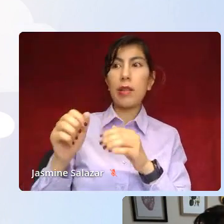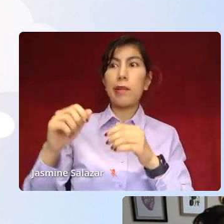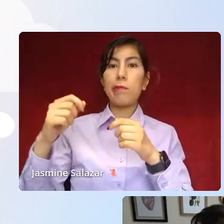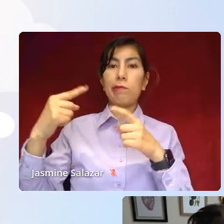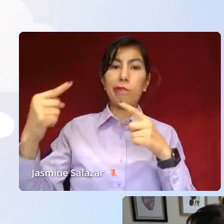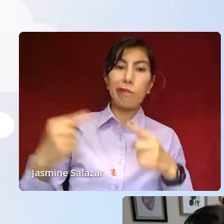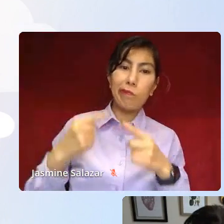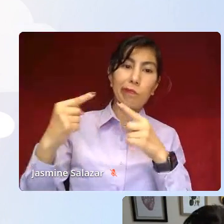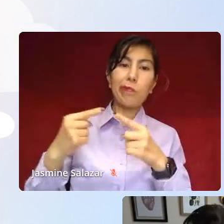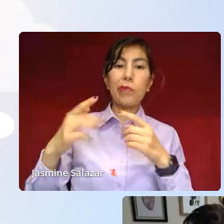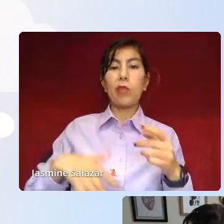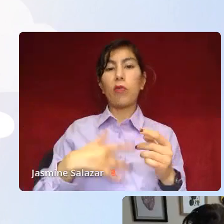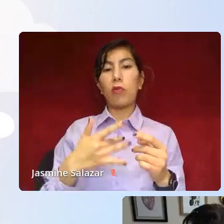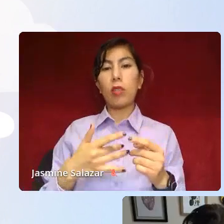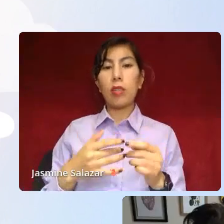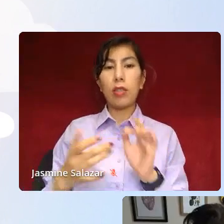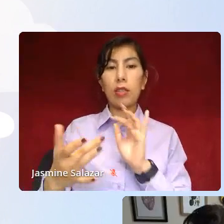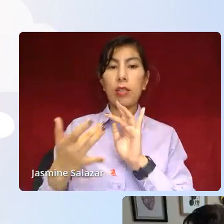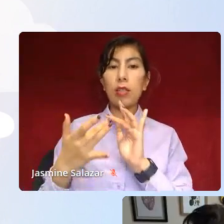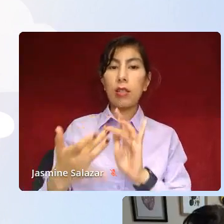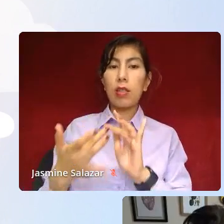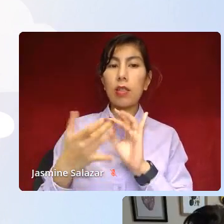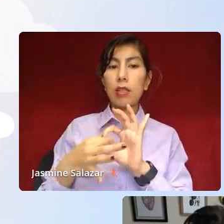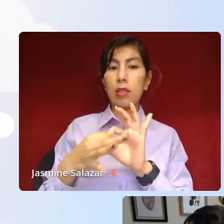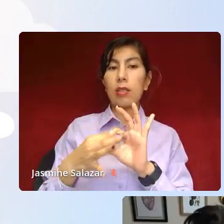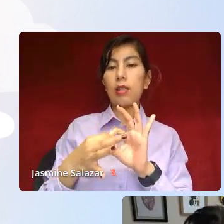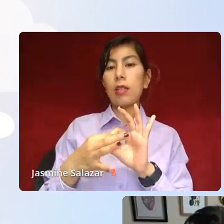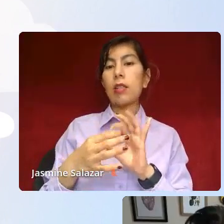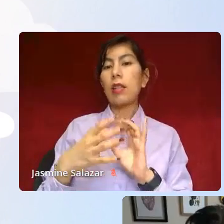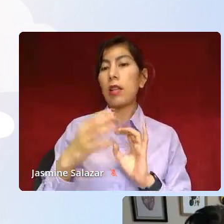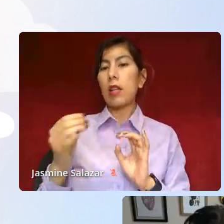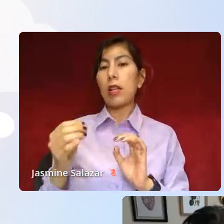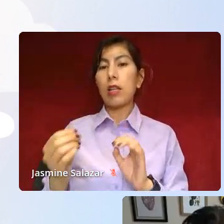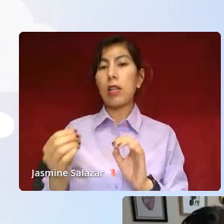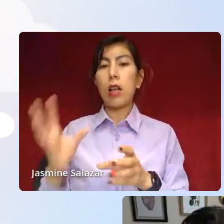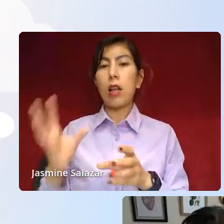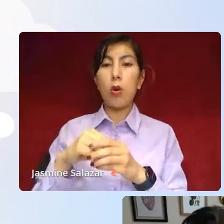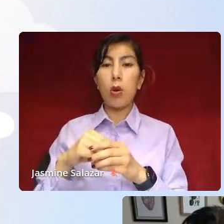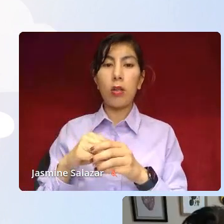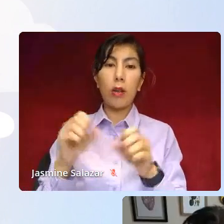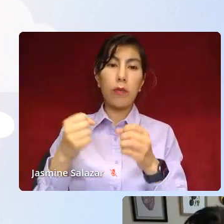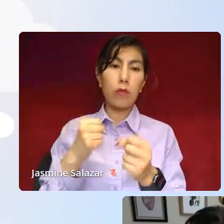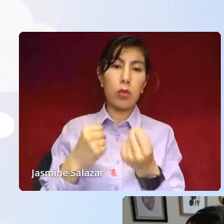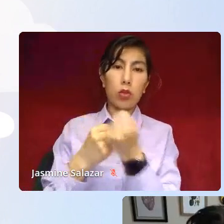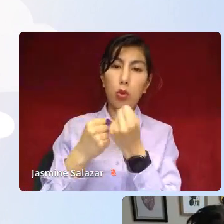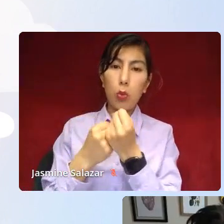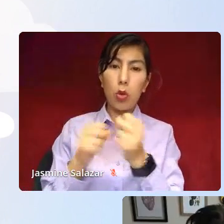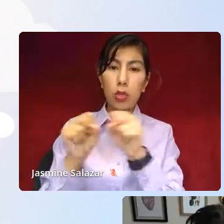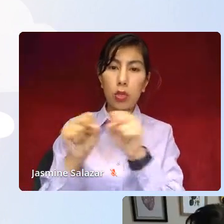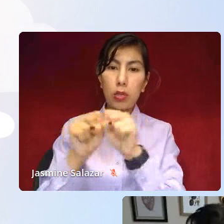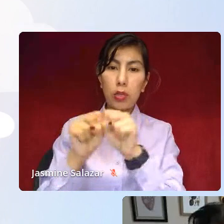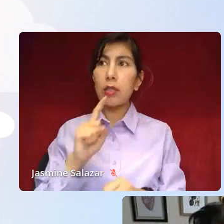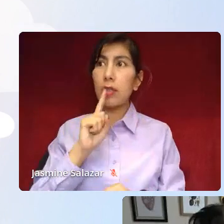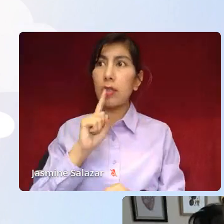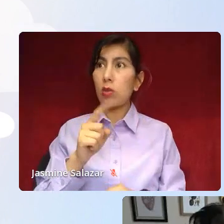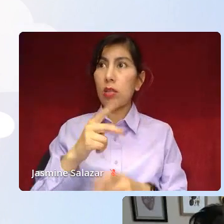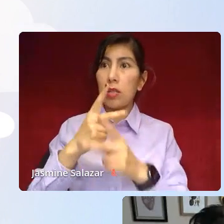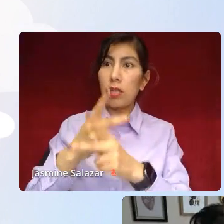with feeling connected and a part of a supportive system that cares about the things that they care